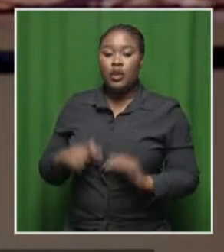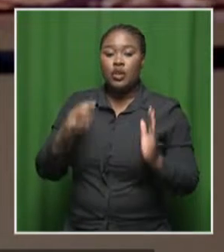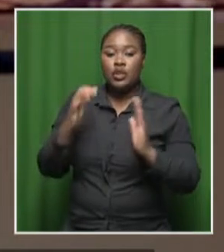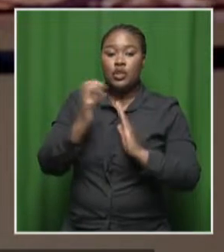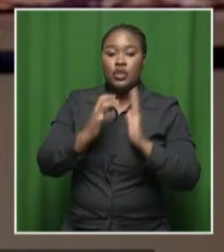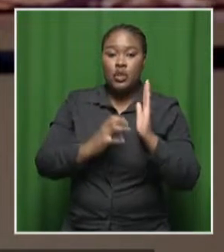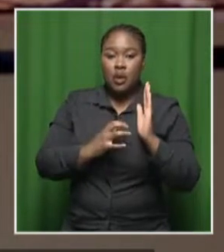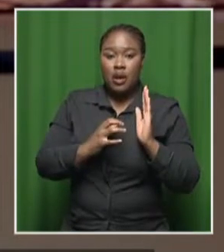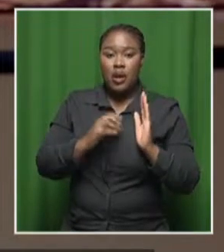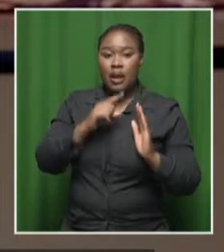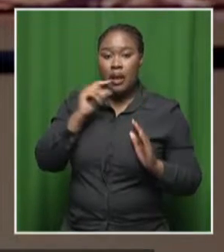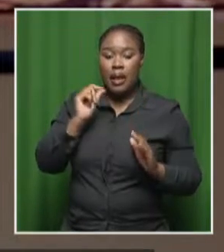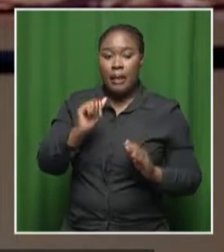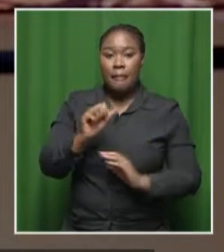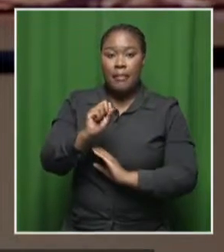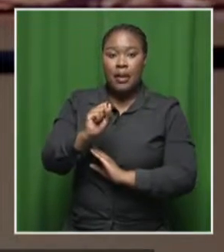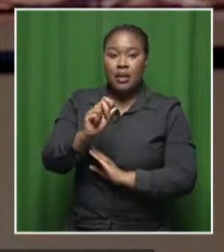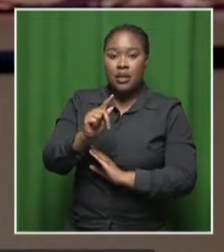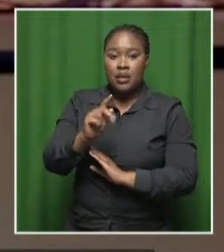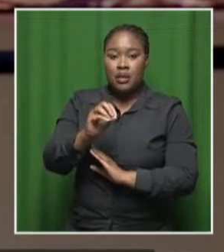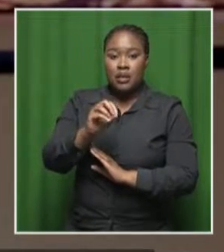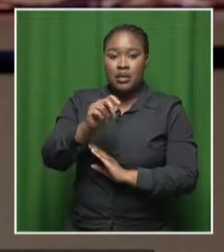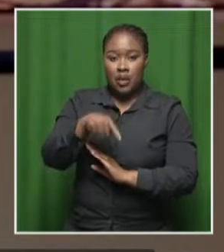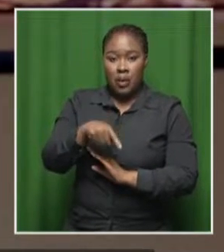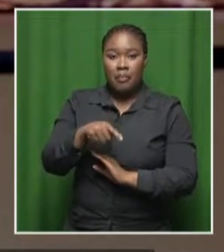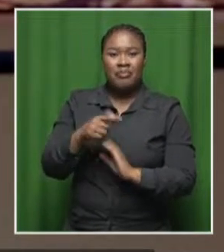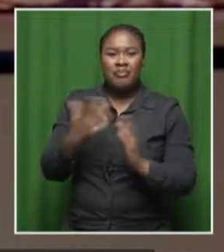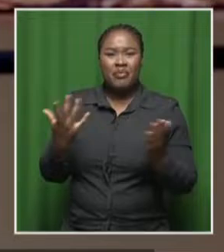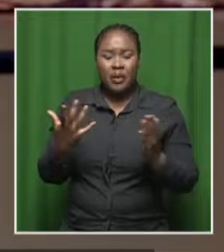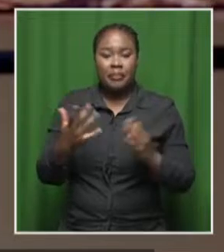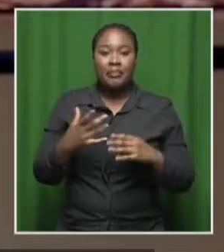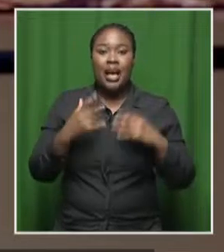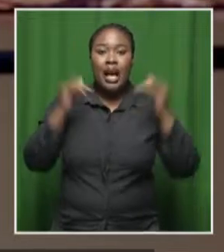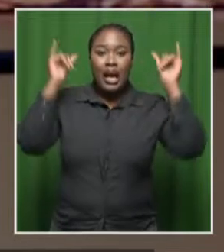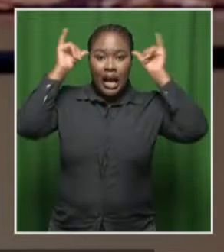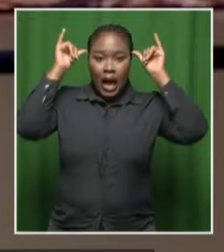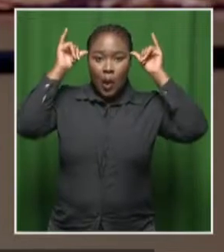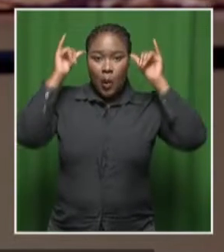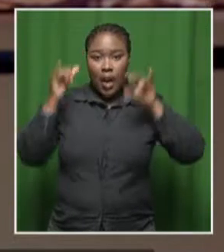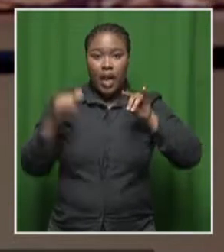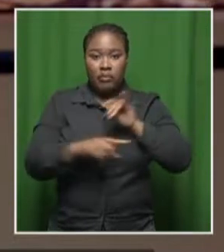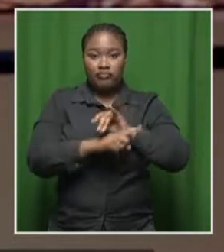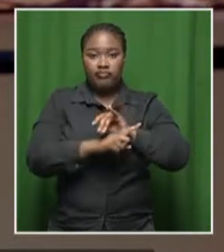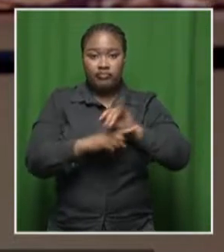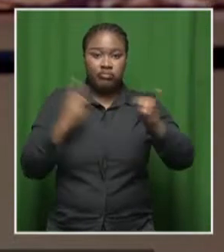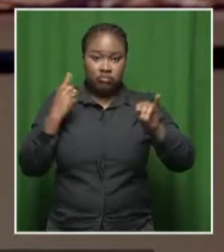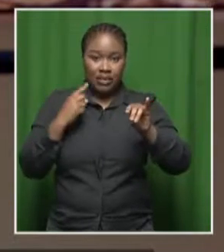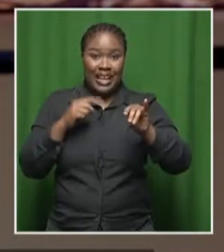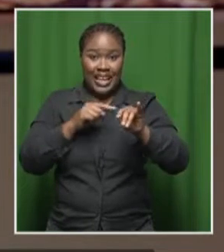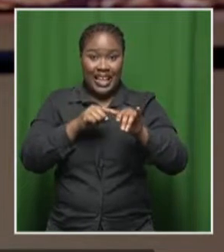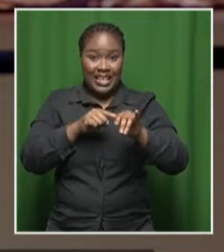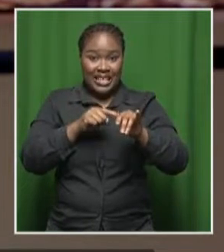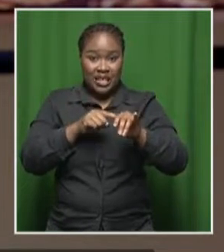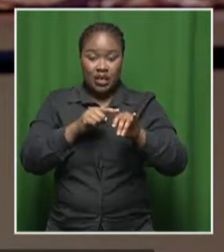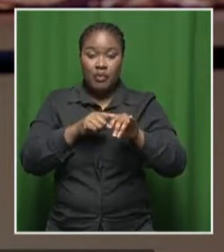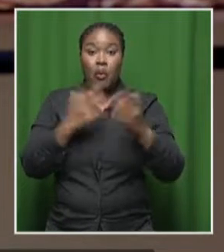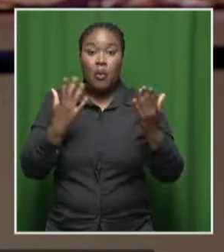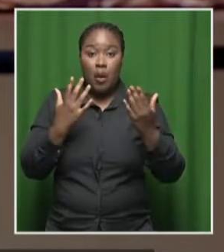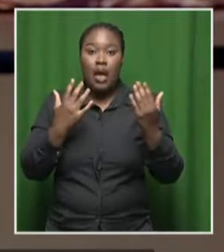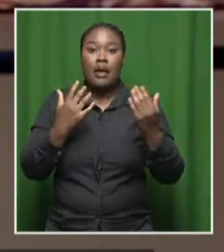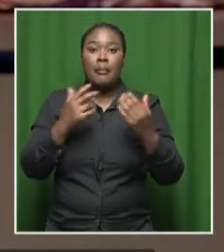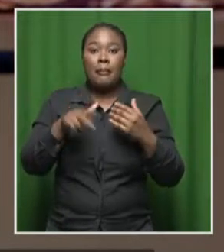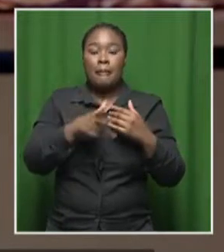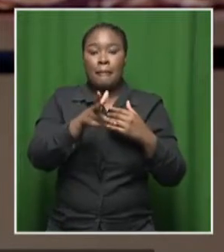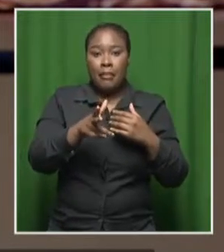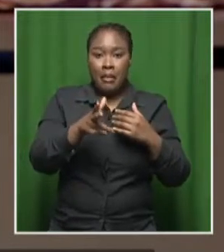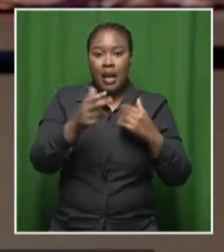Scop, which is about butchers who chop cow heads in a disused parking garage. That's Newtown, right?